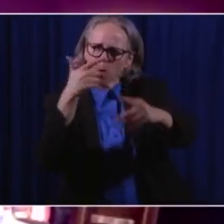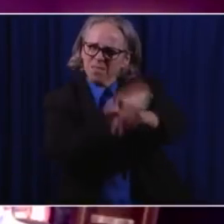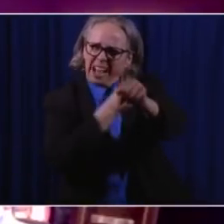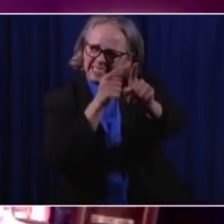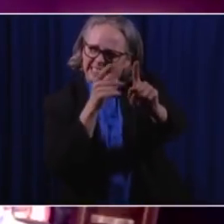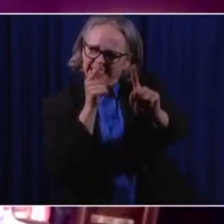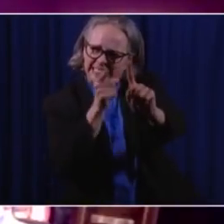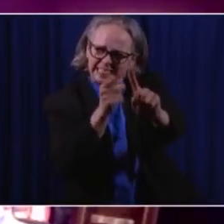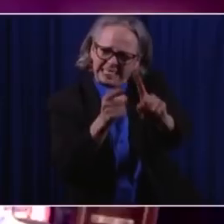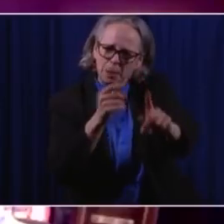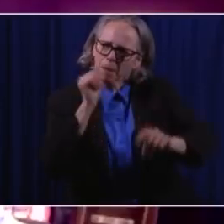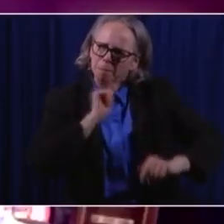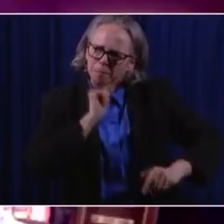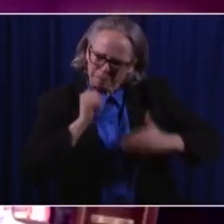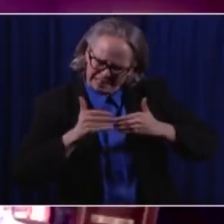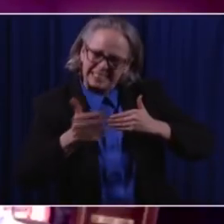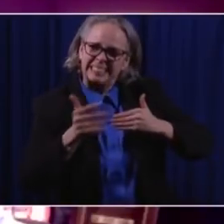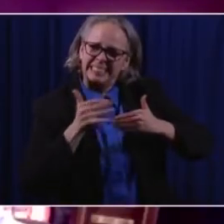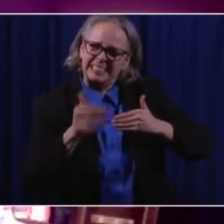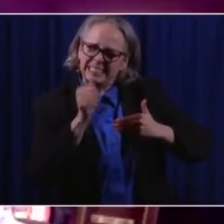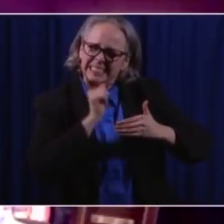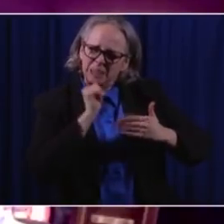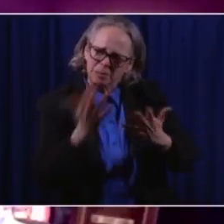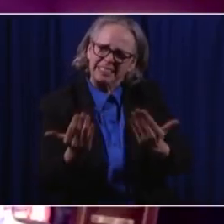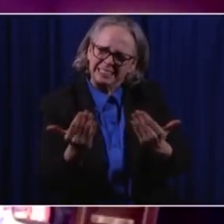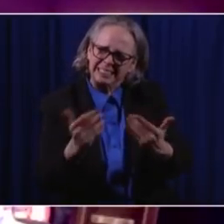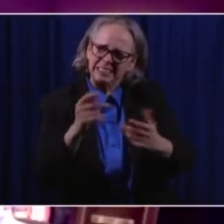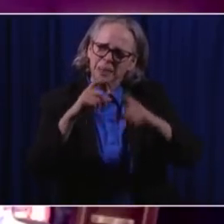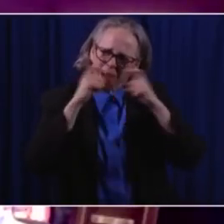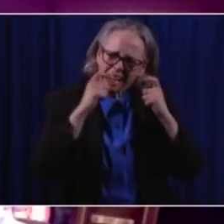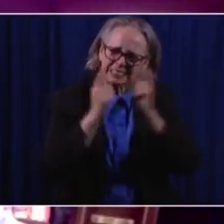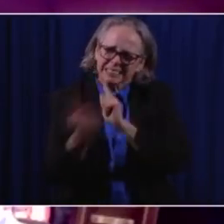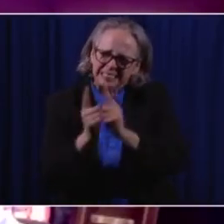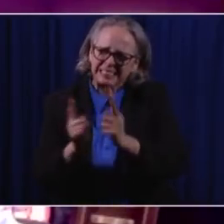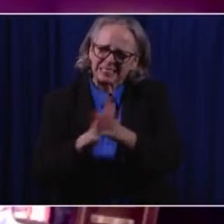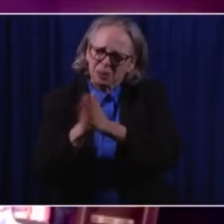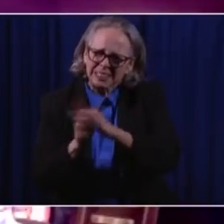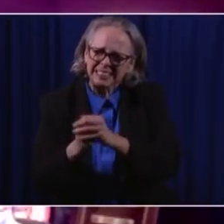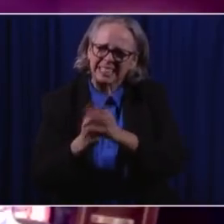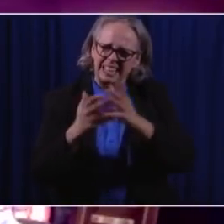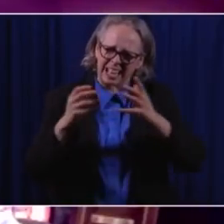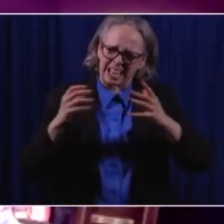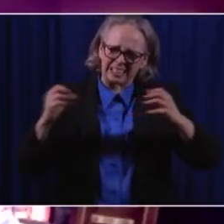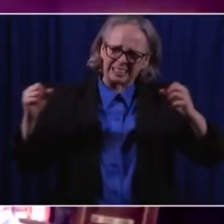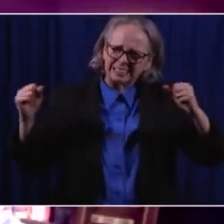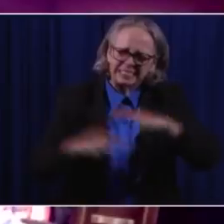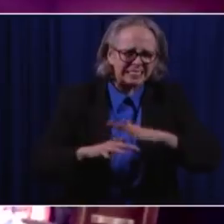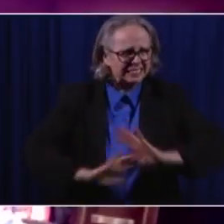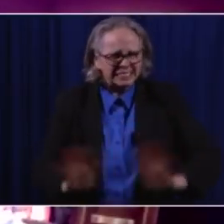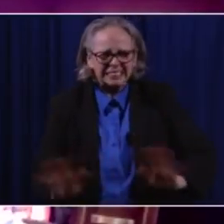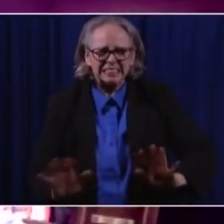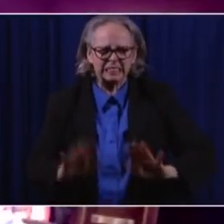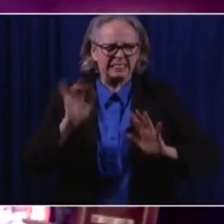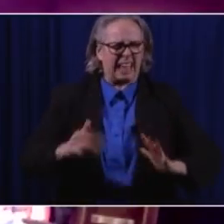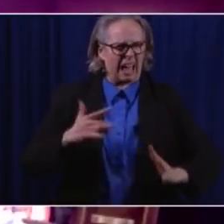the coming months until we get those vaccines out, we get them deployed, and then we can start turning this around. Bruce, thank you very